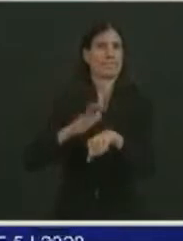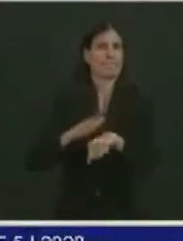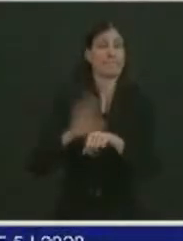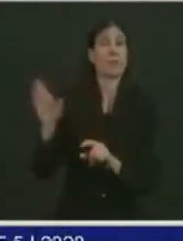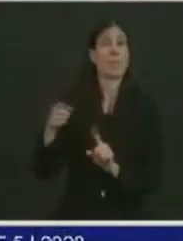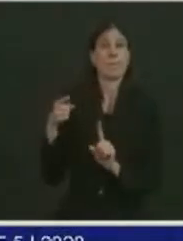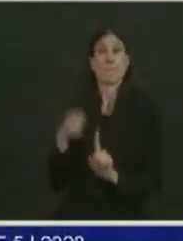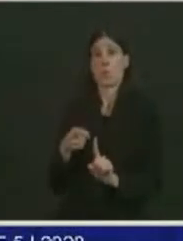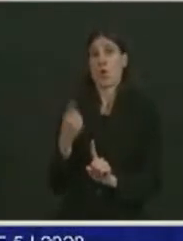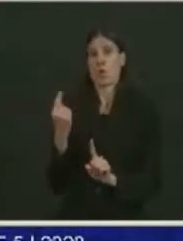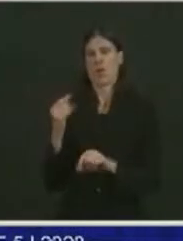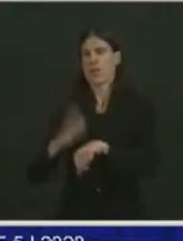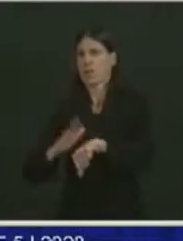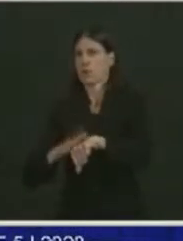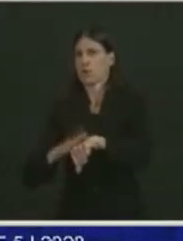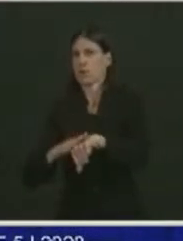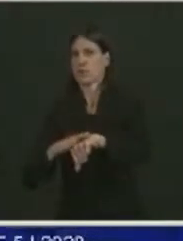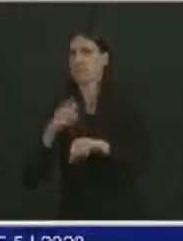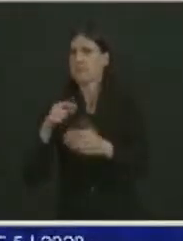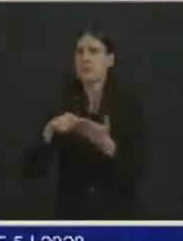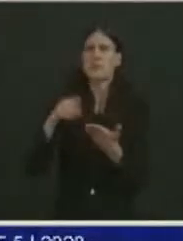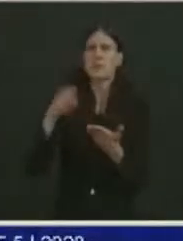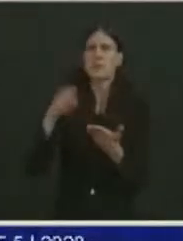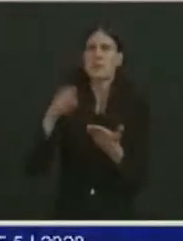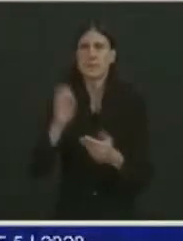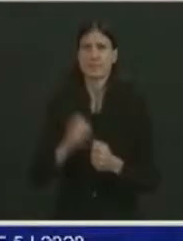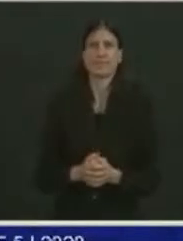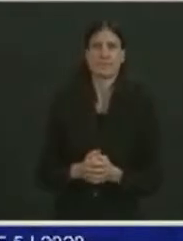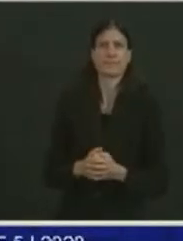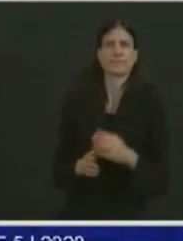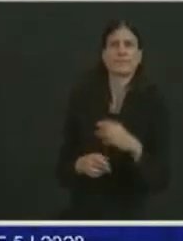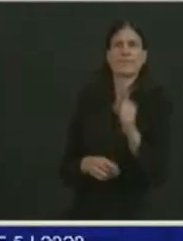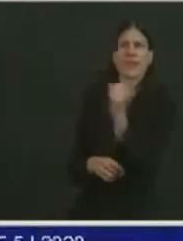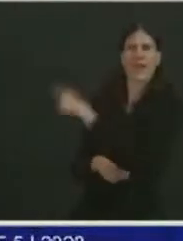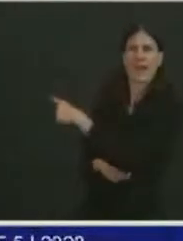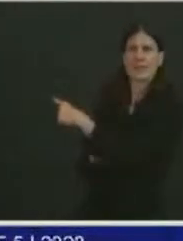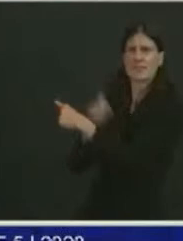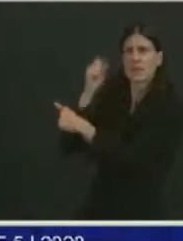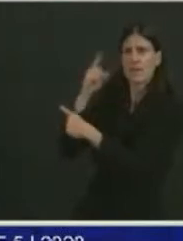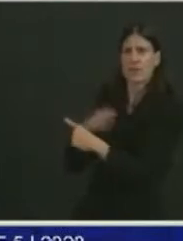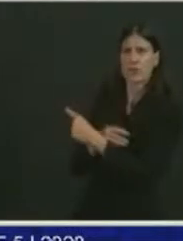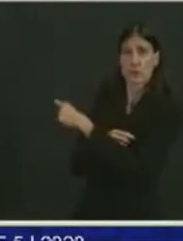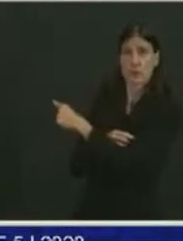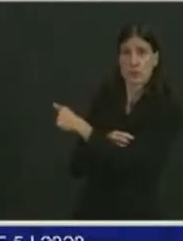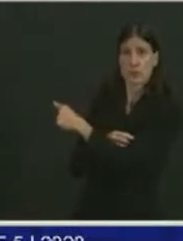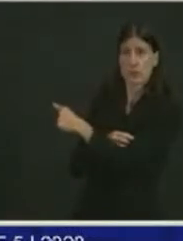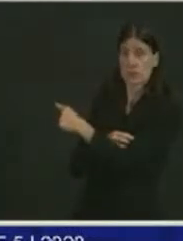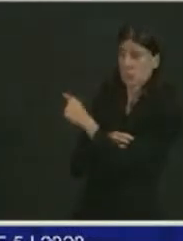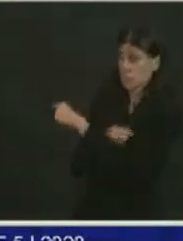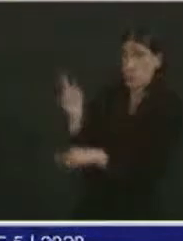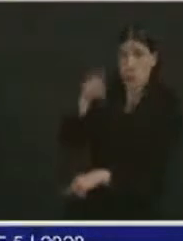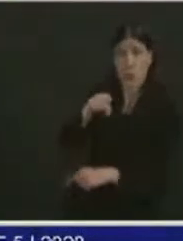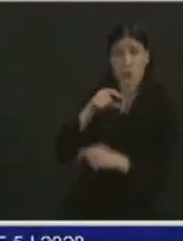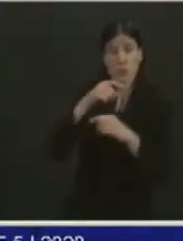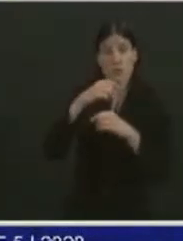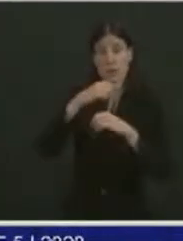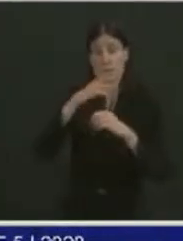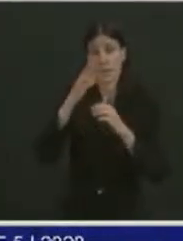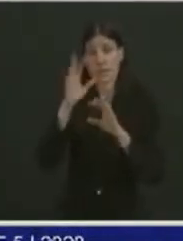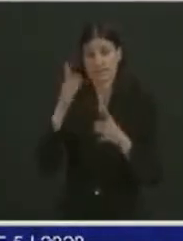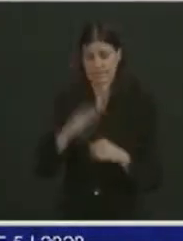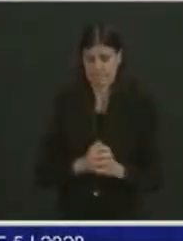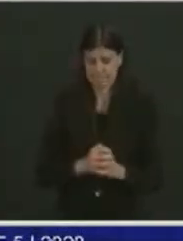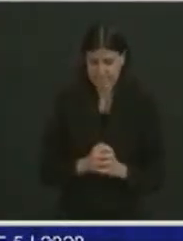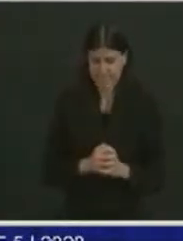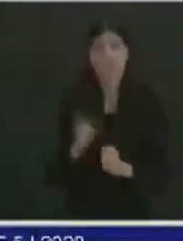4:30? I believe they are. Yes, right? Yeah. I don't think I am gonna be able to